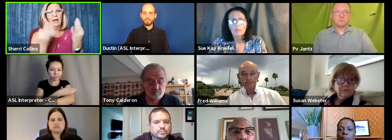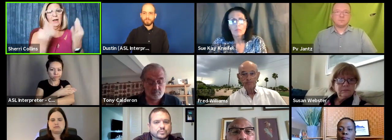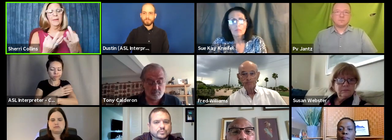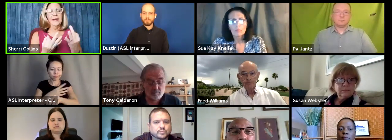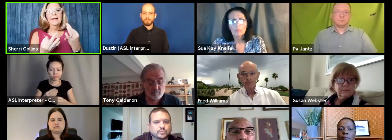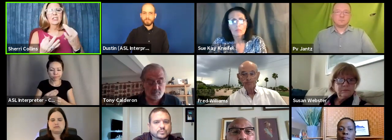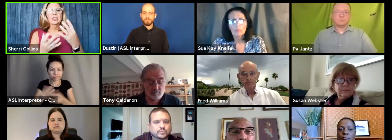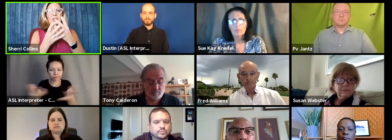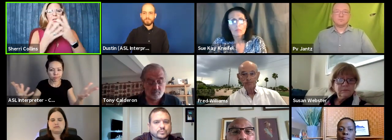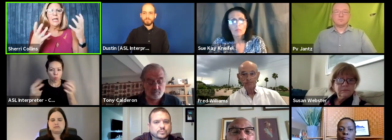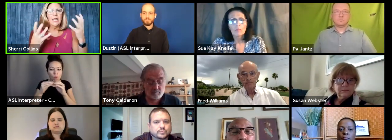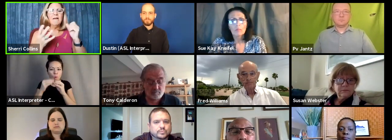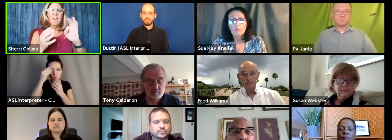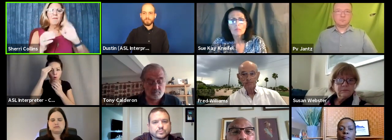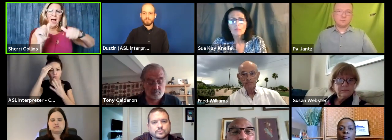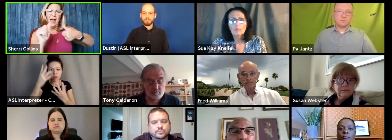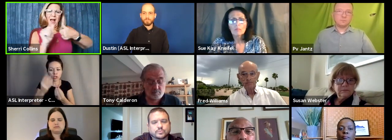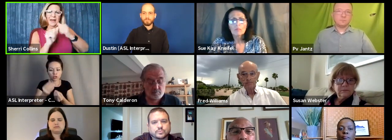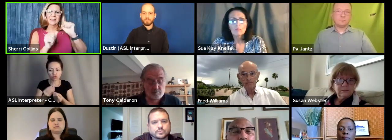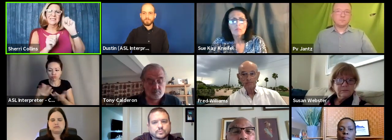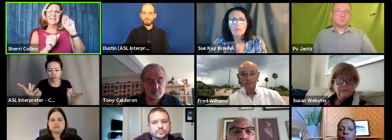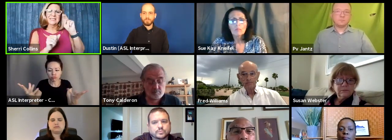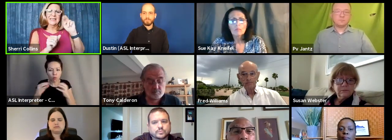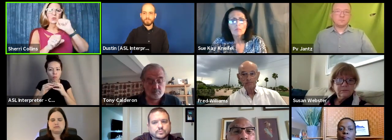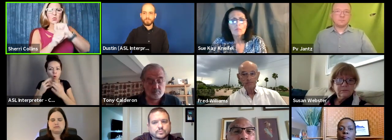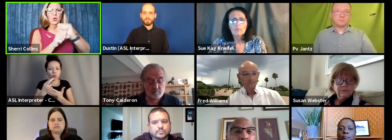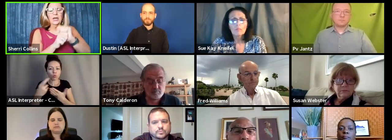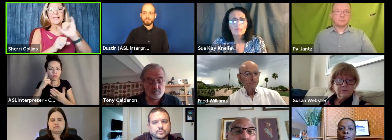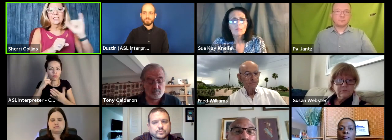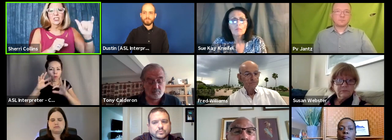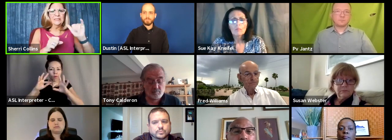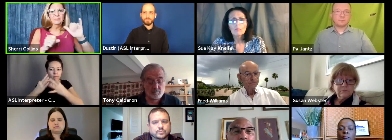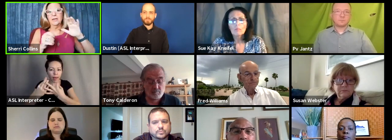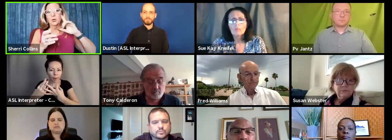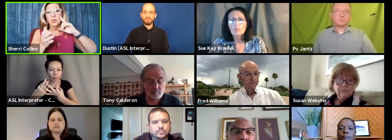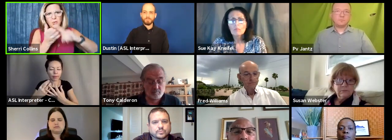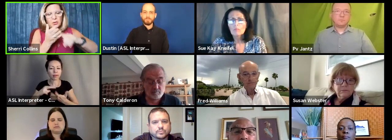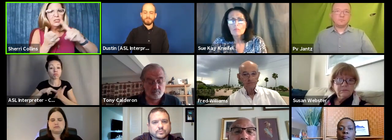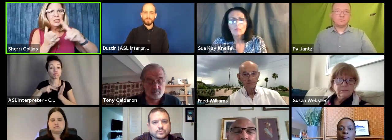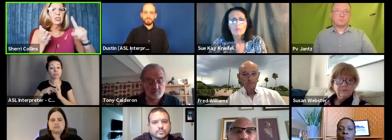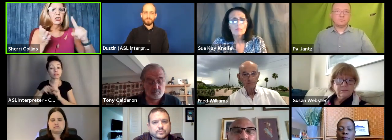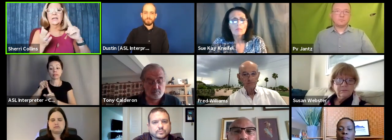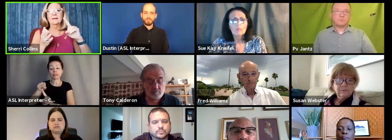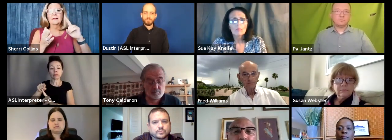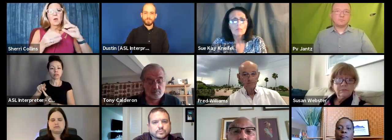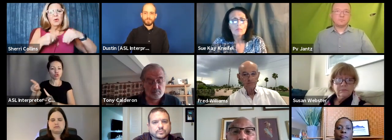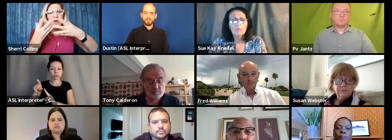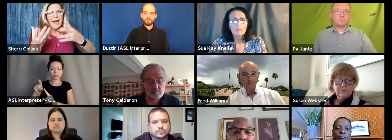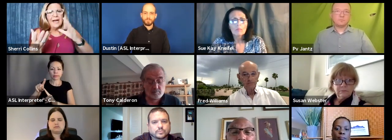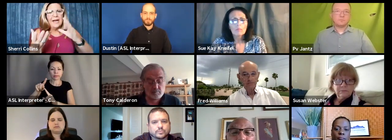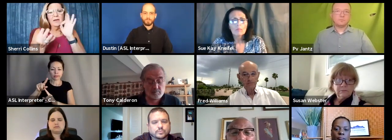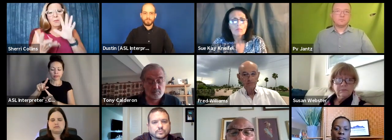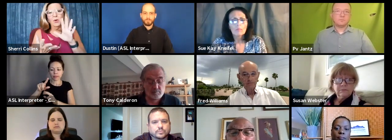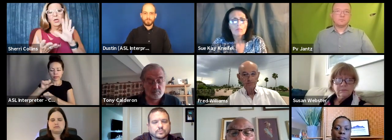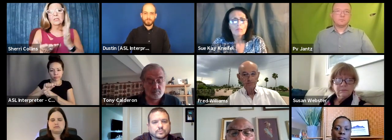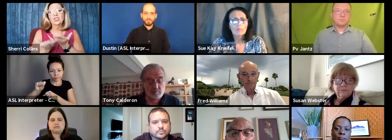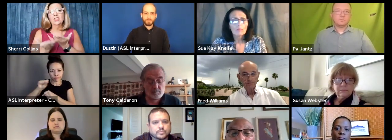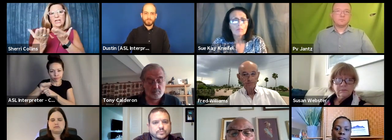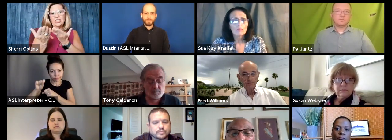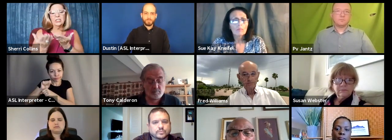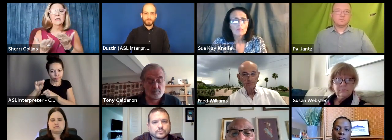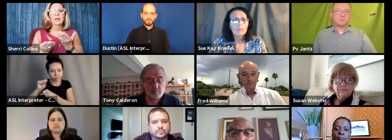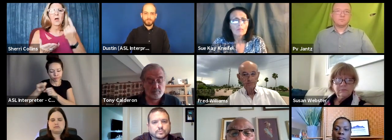to the family. Just a lot of behind the scenes working that she's been doing research and providing